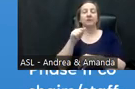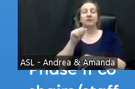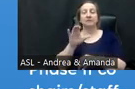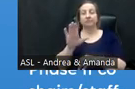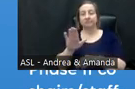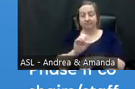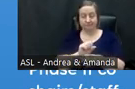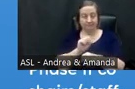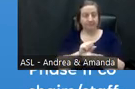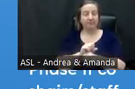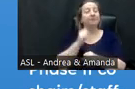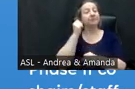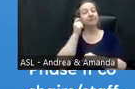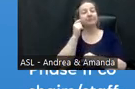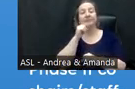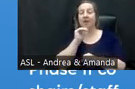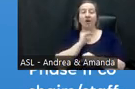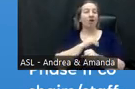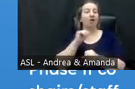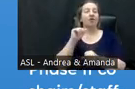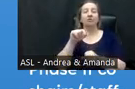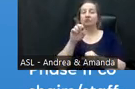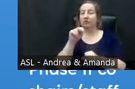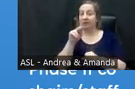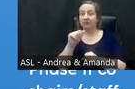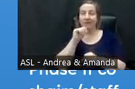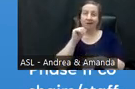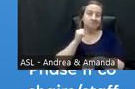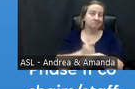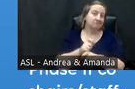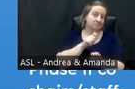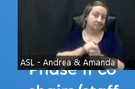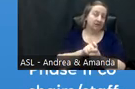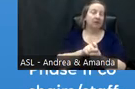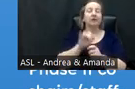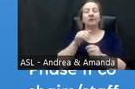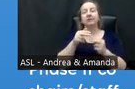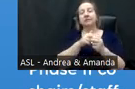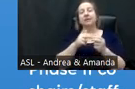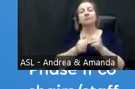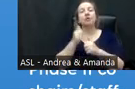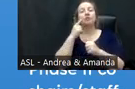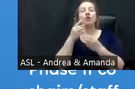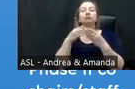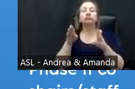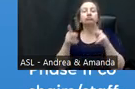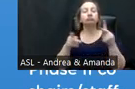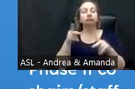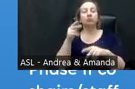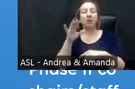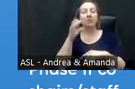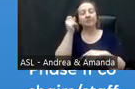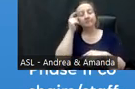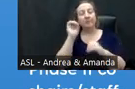work. It's not our agendas, and it's not set in stone. This slide is mostly for members of the public to be able to understand how the